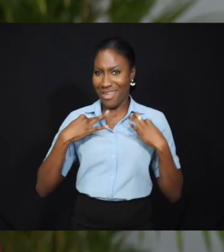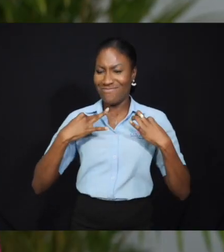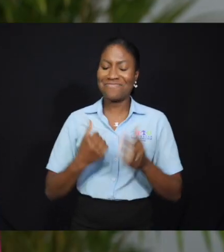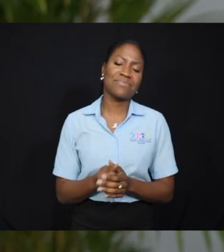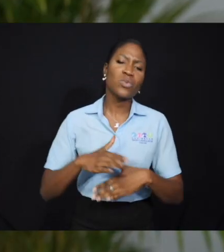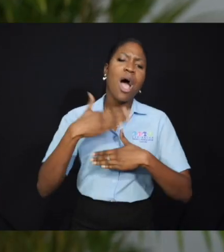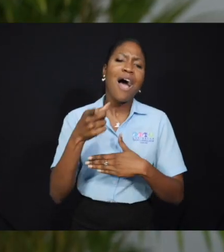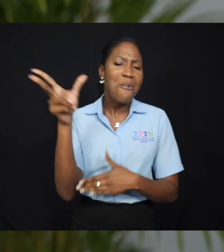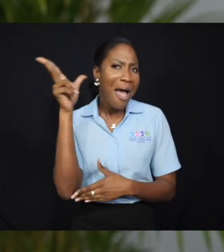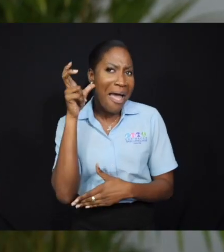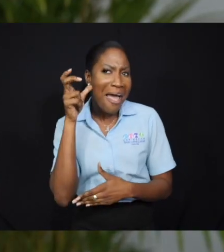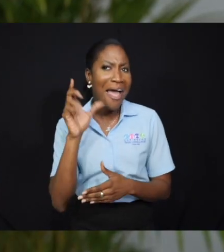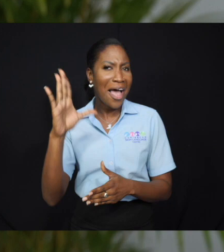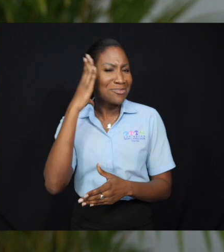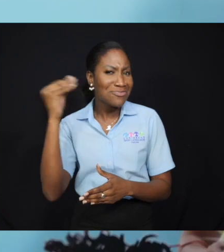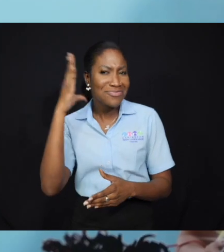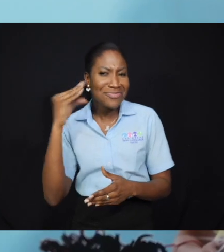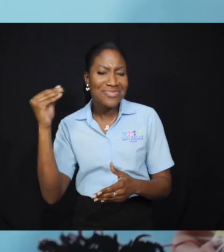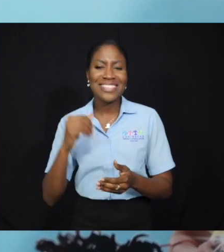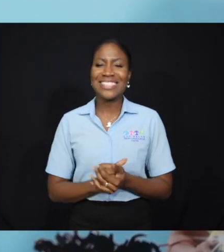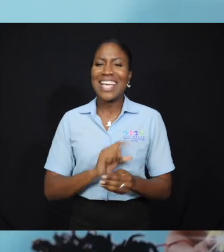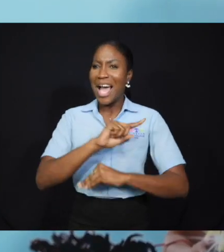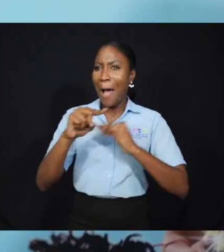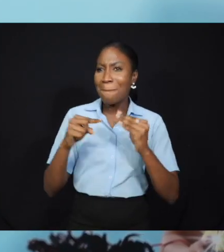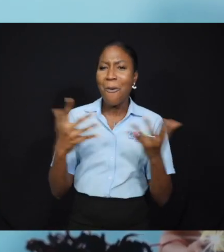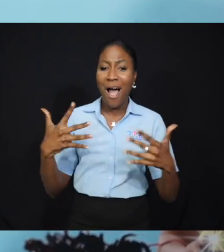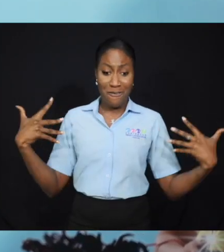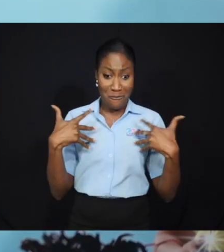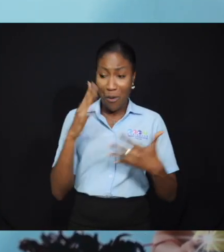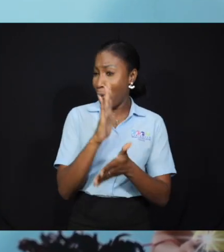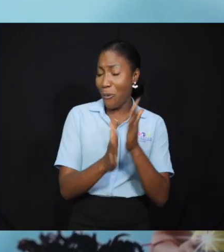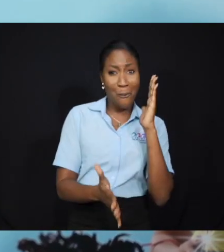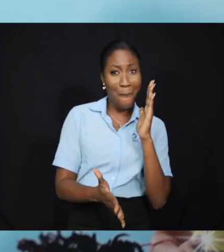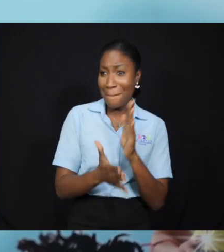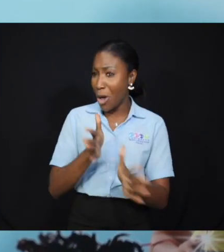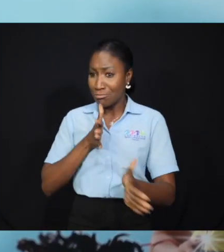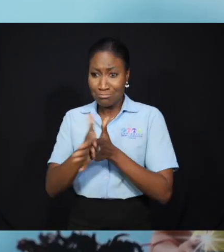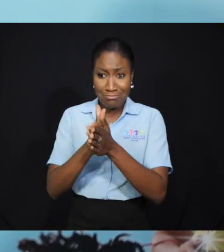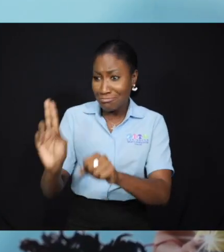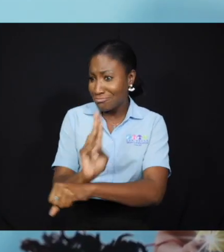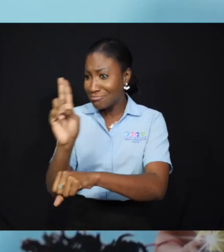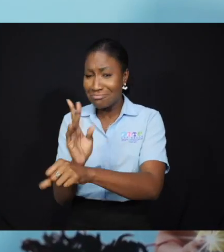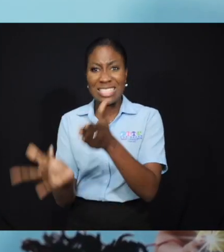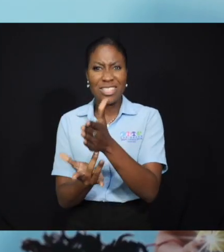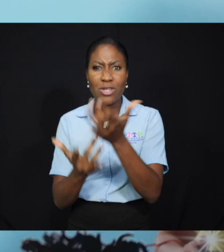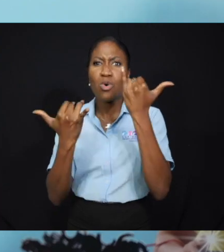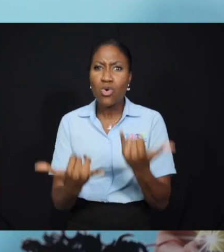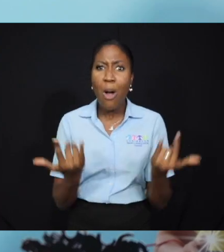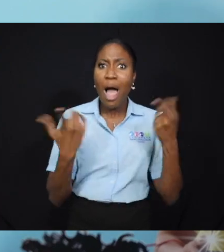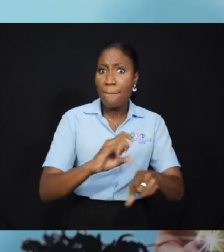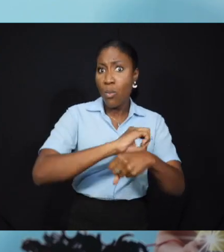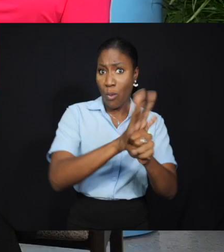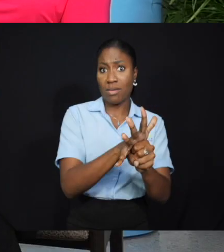that contribution and that conquering of fear and embracing, as a result of the pandemic, where we